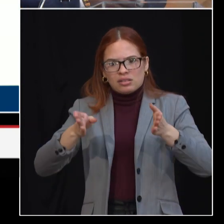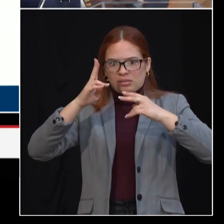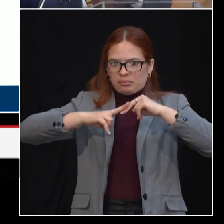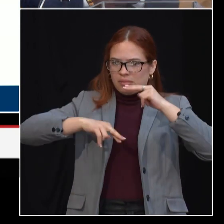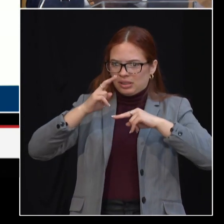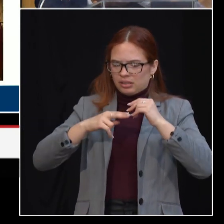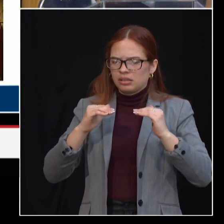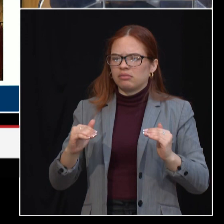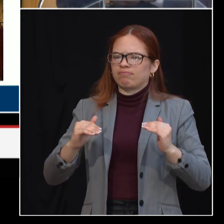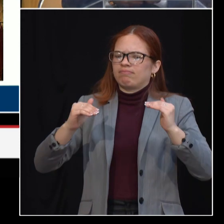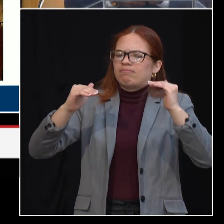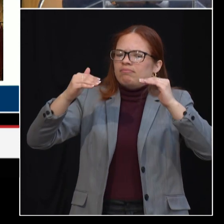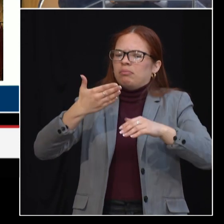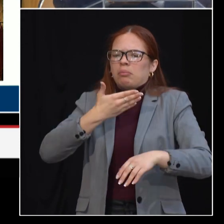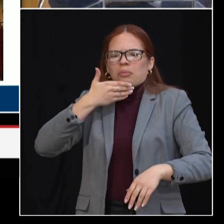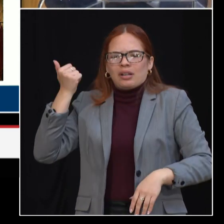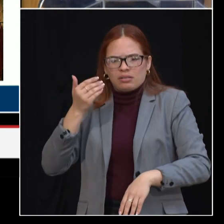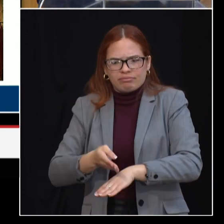slide.